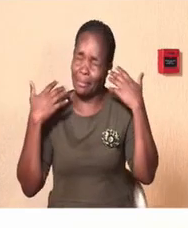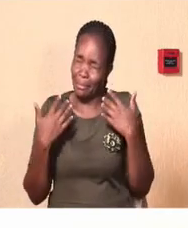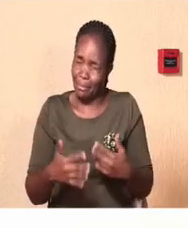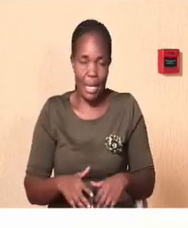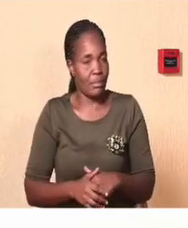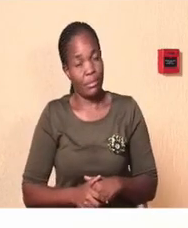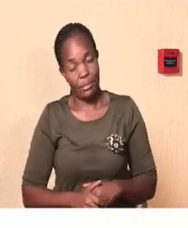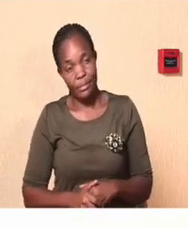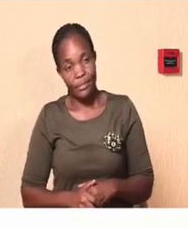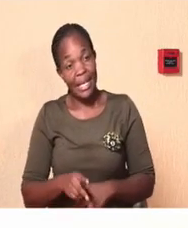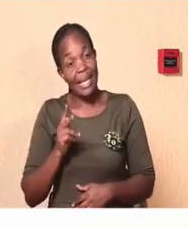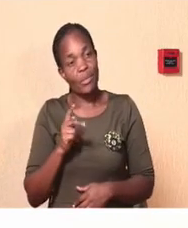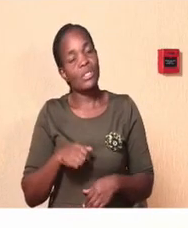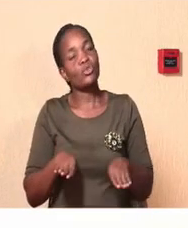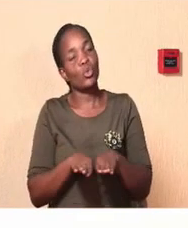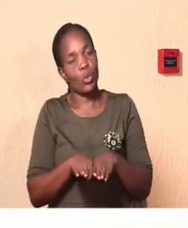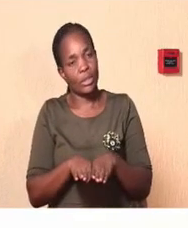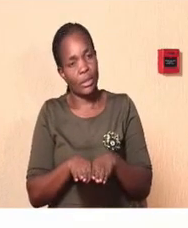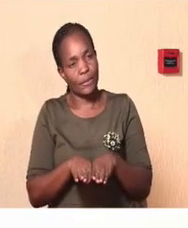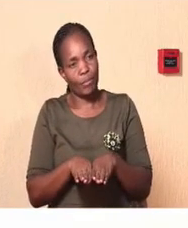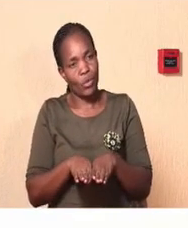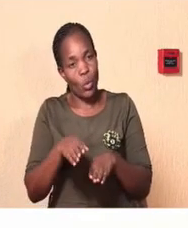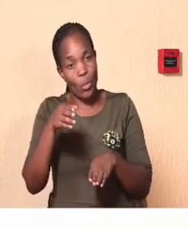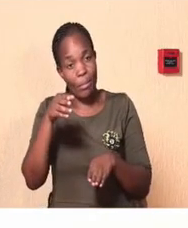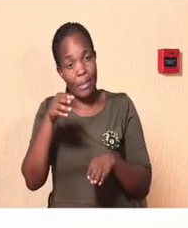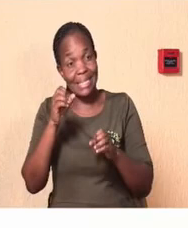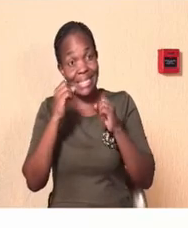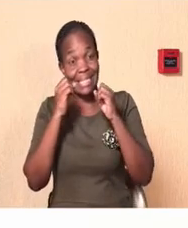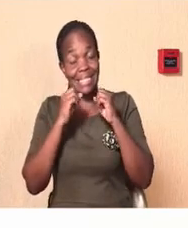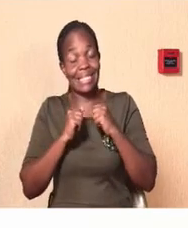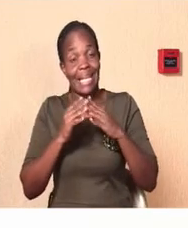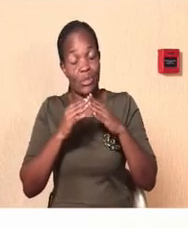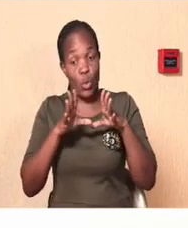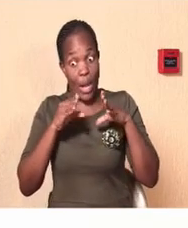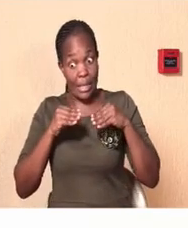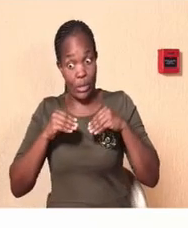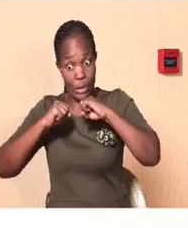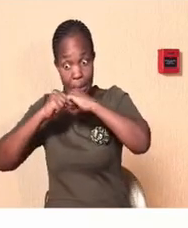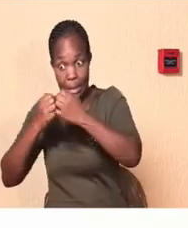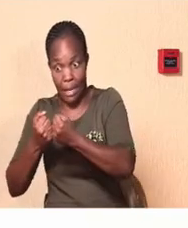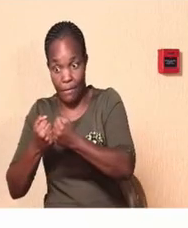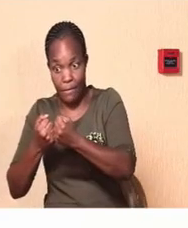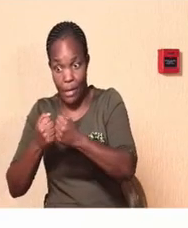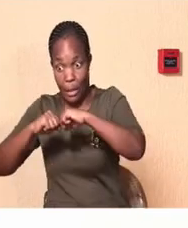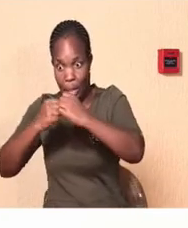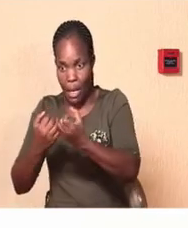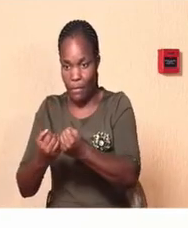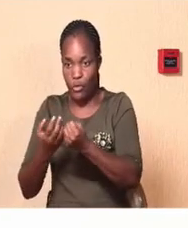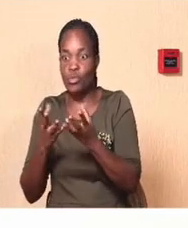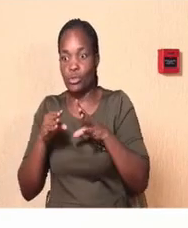now, we should also learn to take these challenges and turn them into